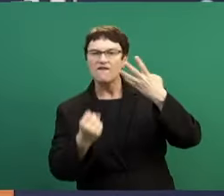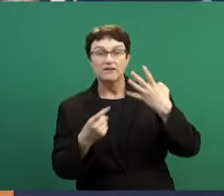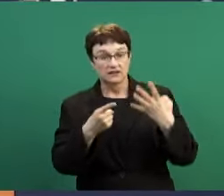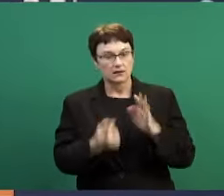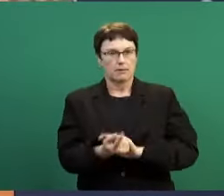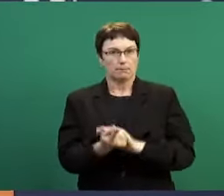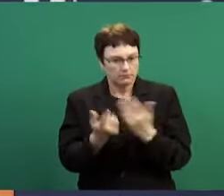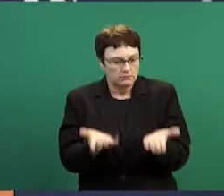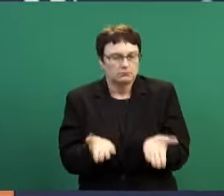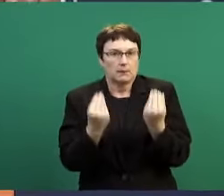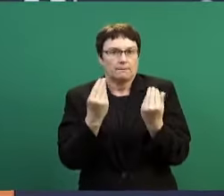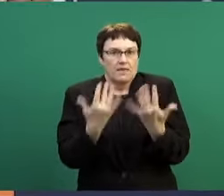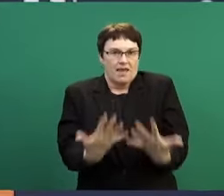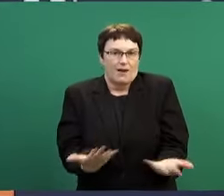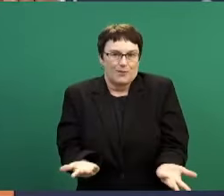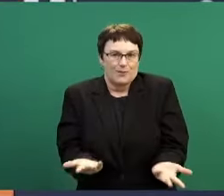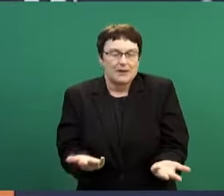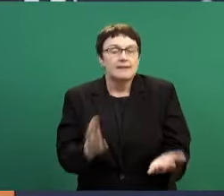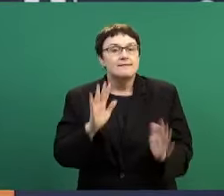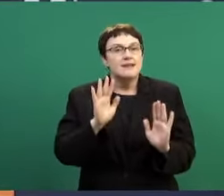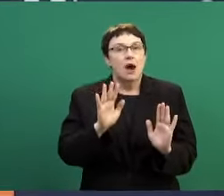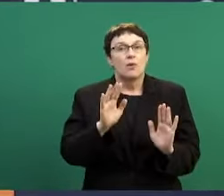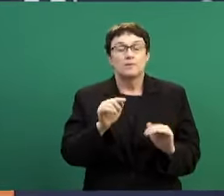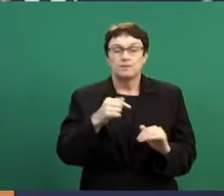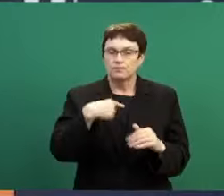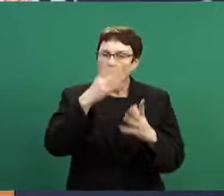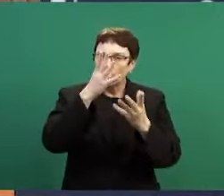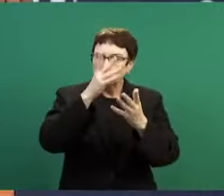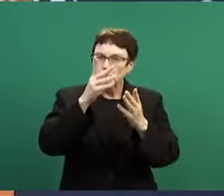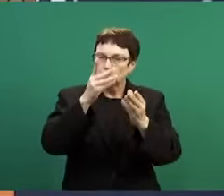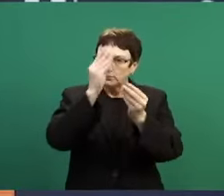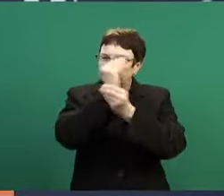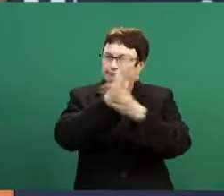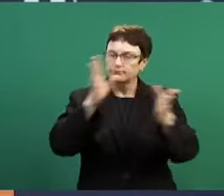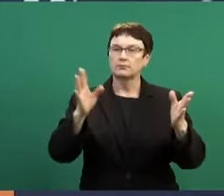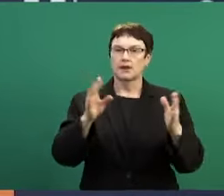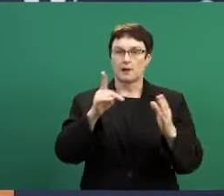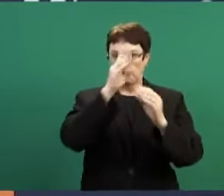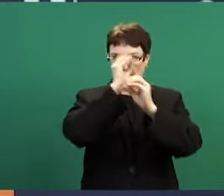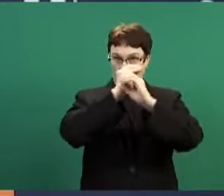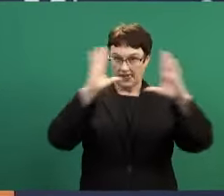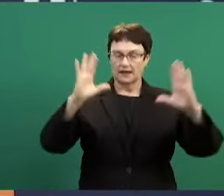context, the 5.9 outcome was just